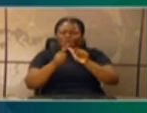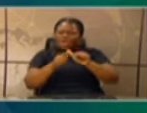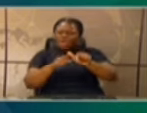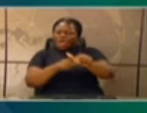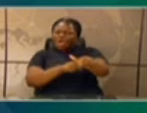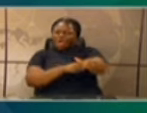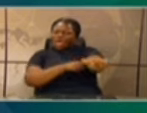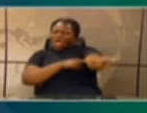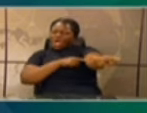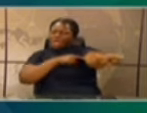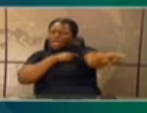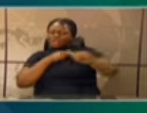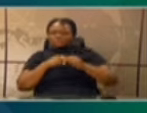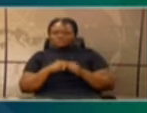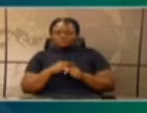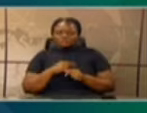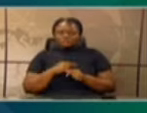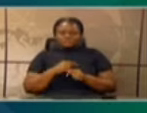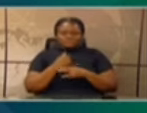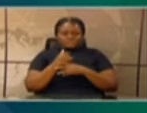1995 to 2023.